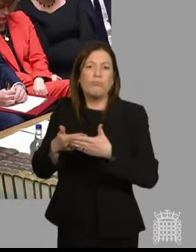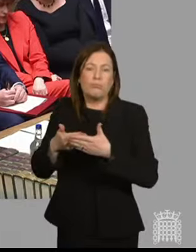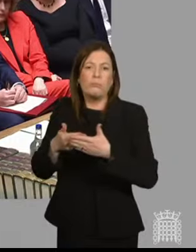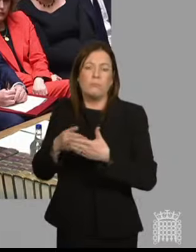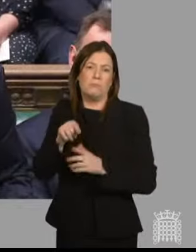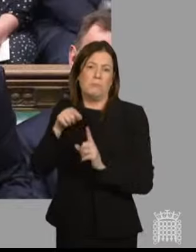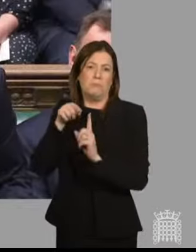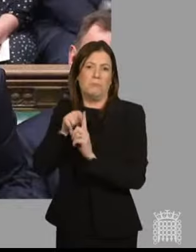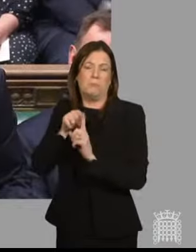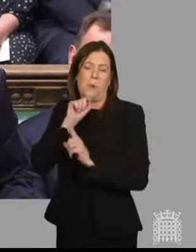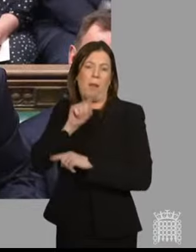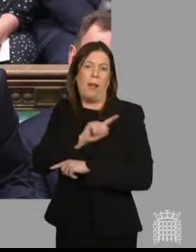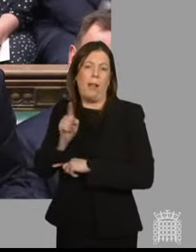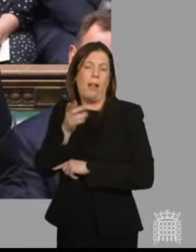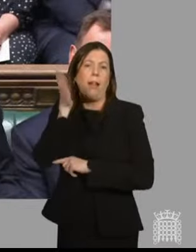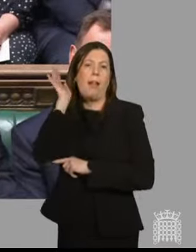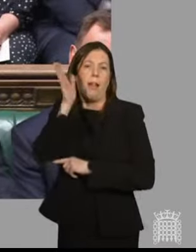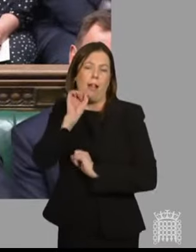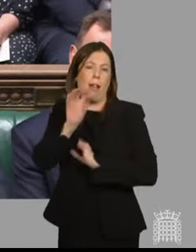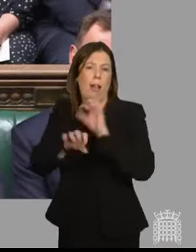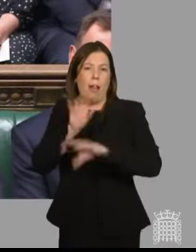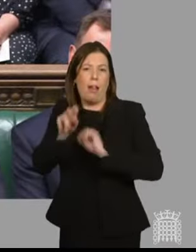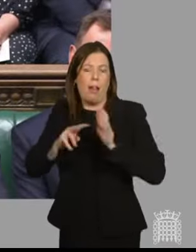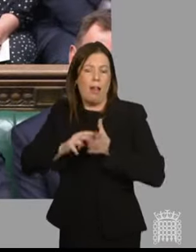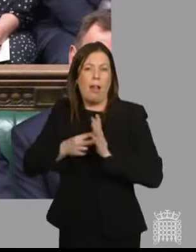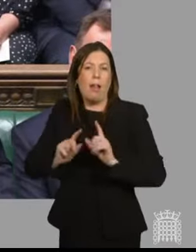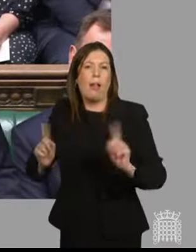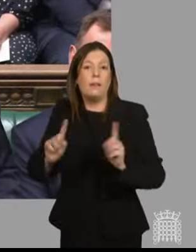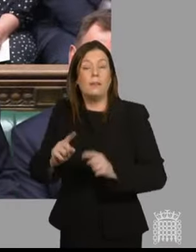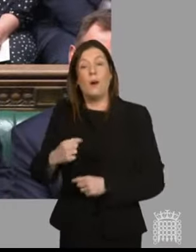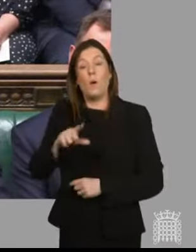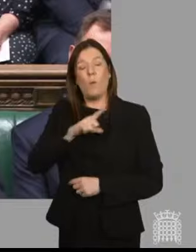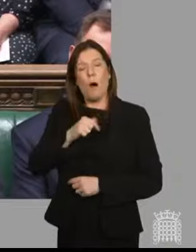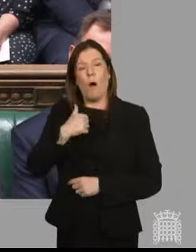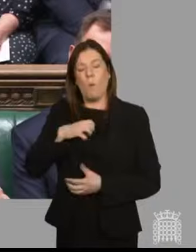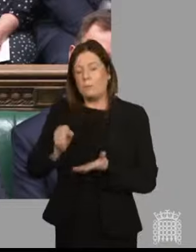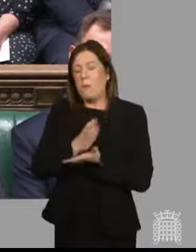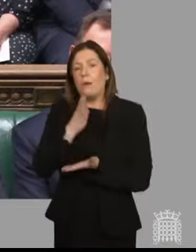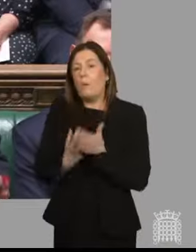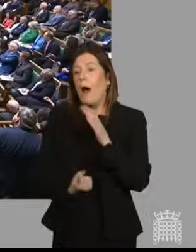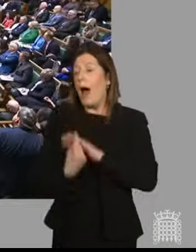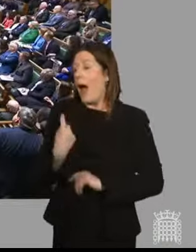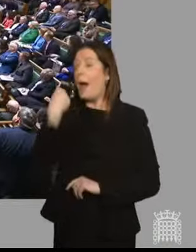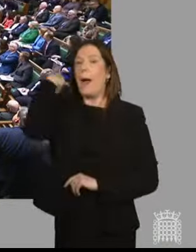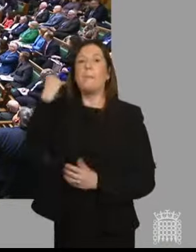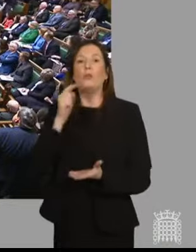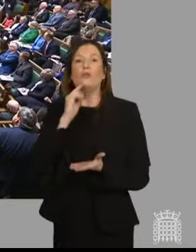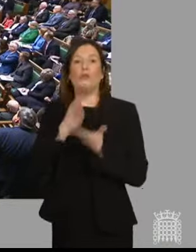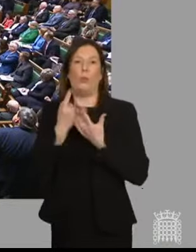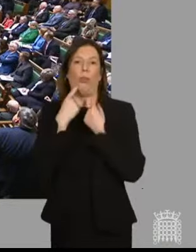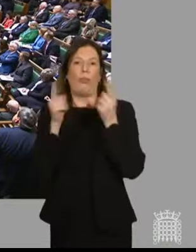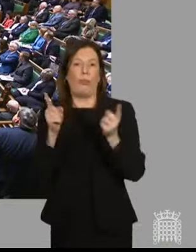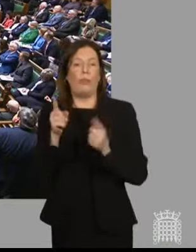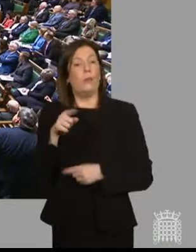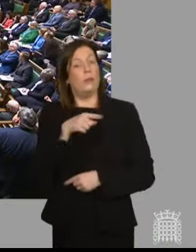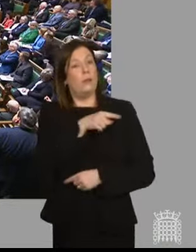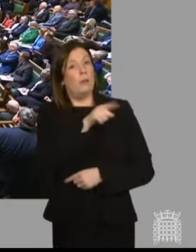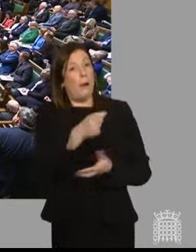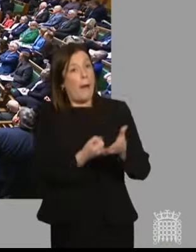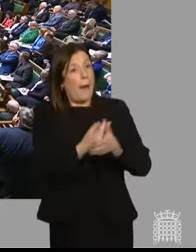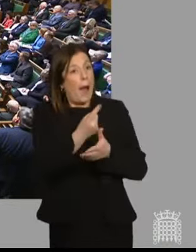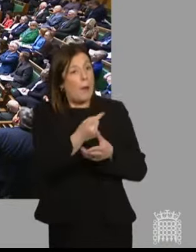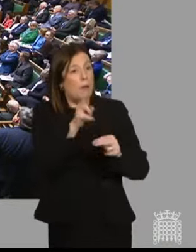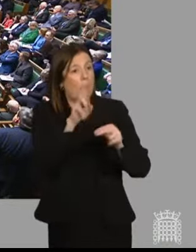sure that the truth comes to light, we right the wrongs of the past, and the victims get the justice they deserve. Leader of the Opposition, Keir